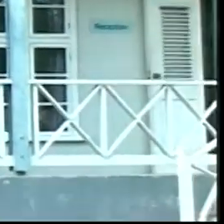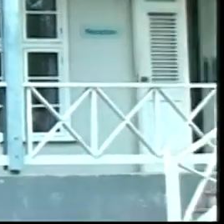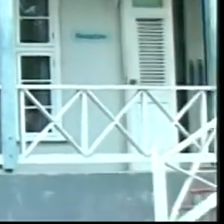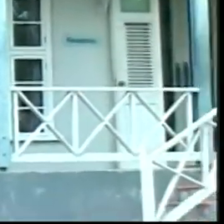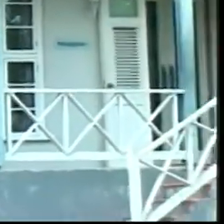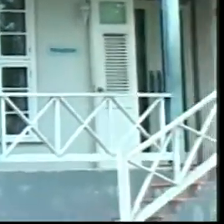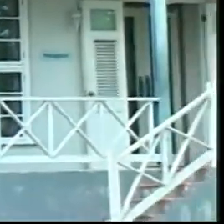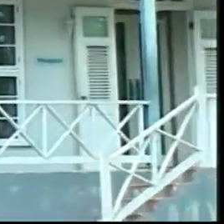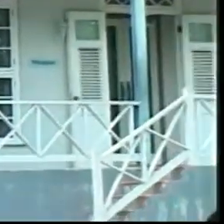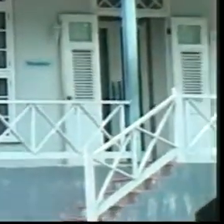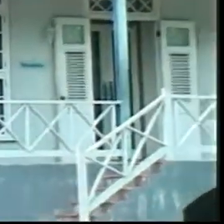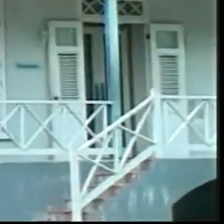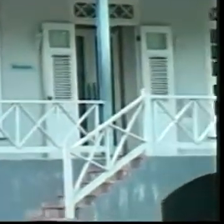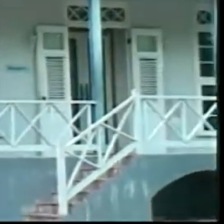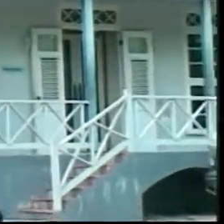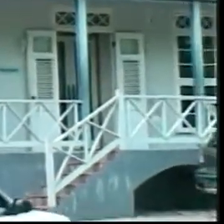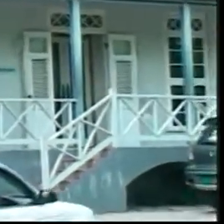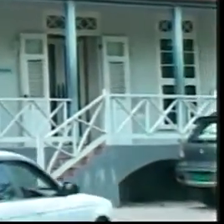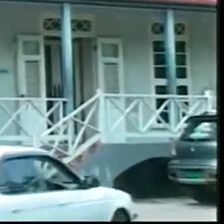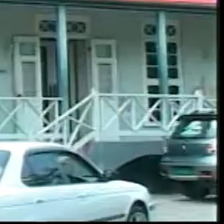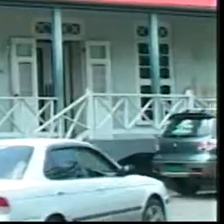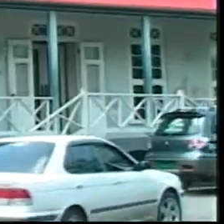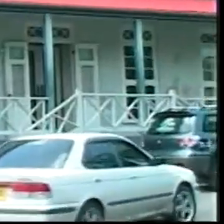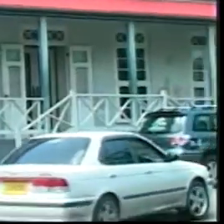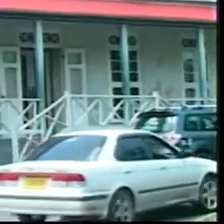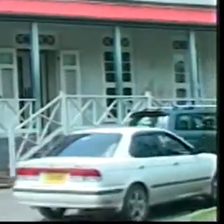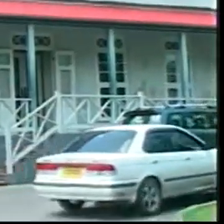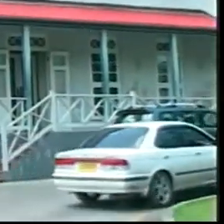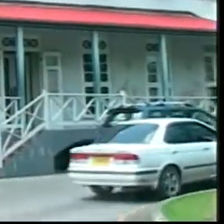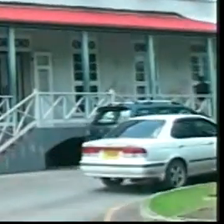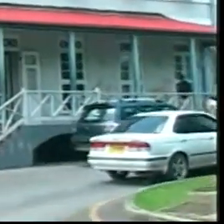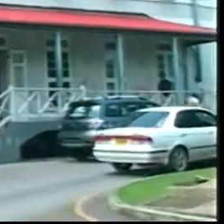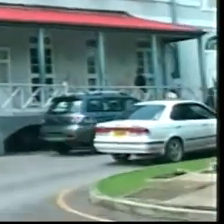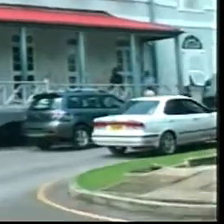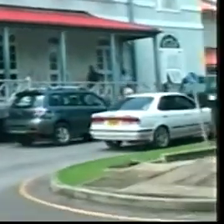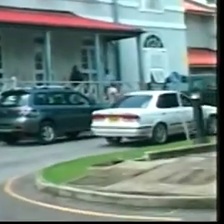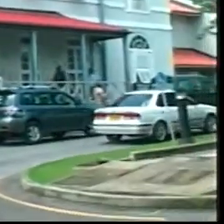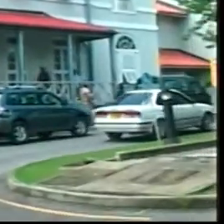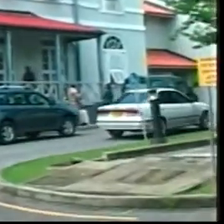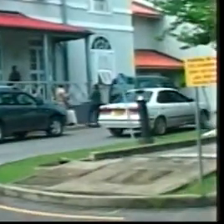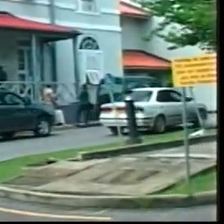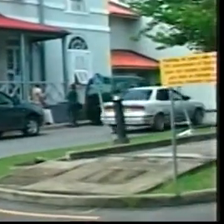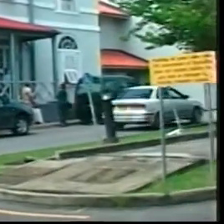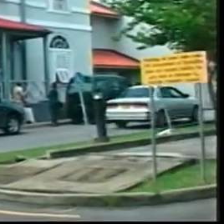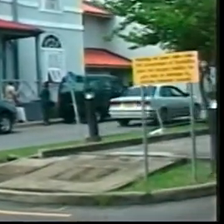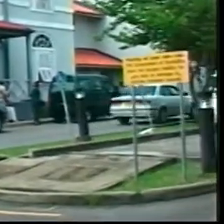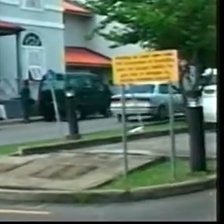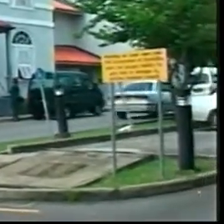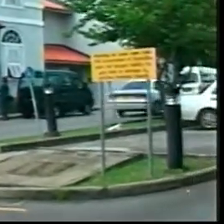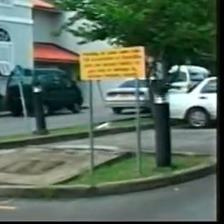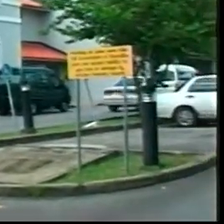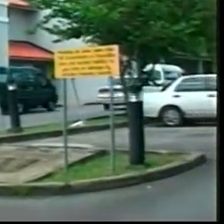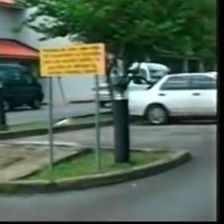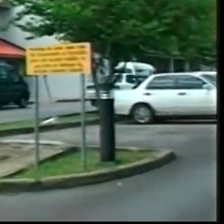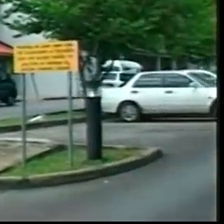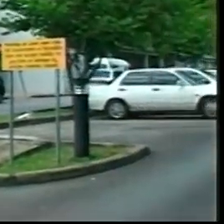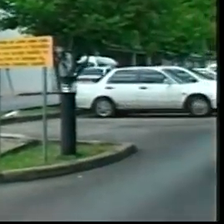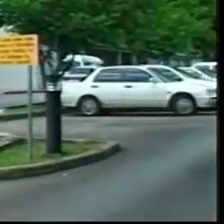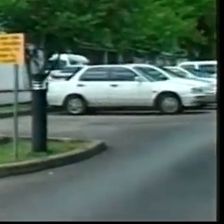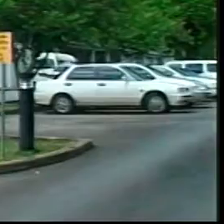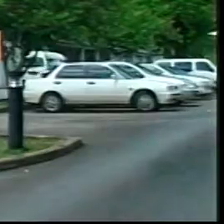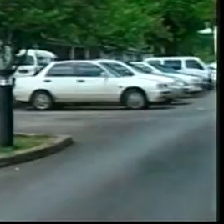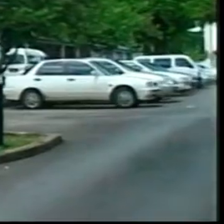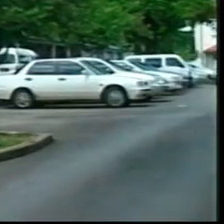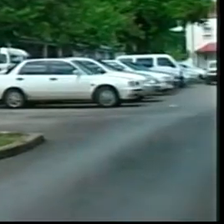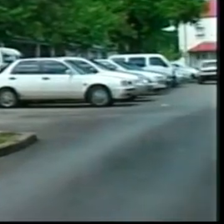were successful, as well as with the UWI. The ministry says it welcomes this intervention and regrets the length of time